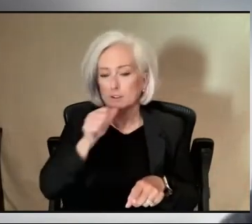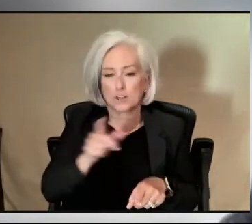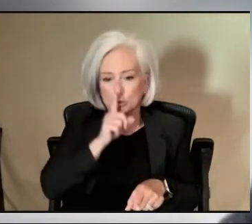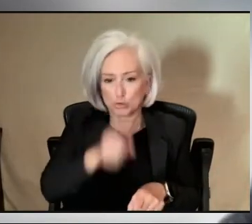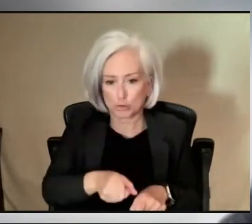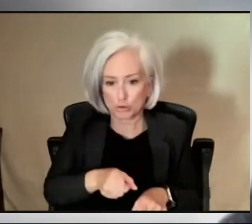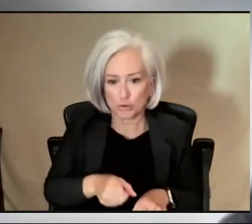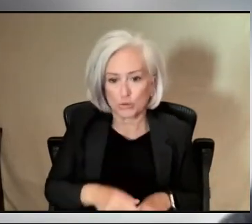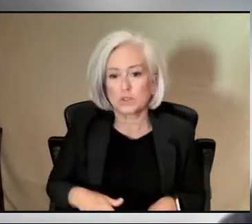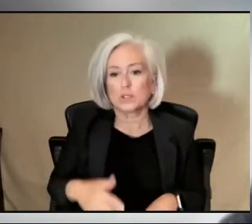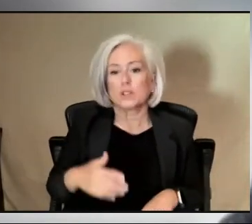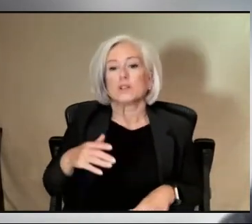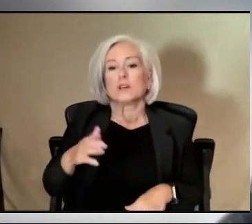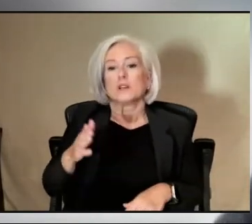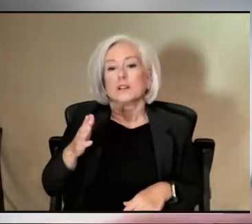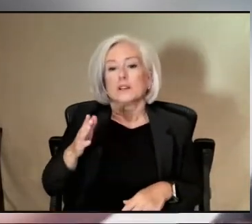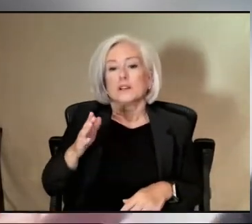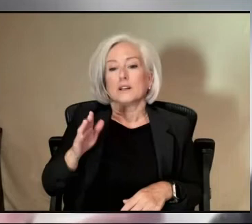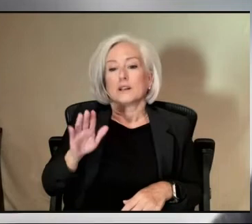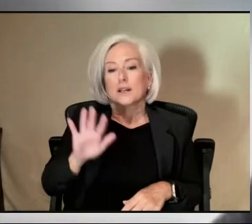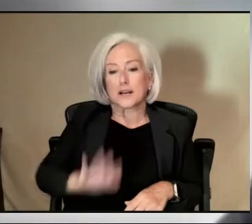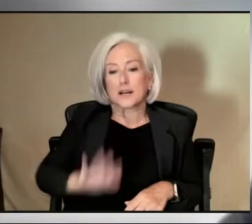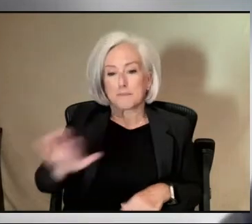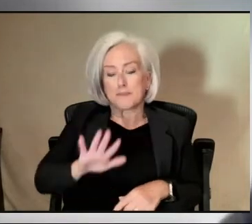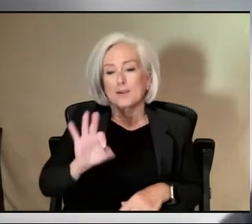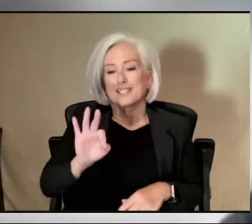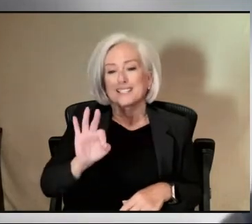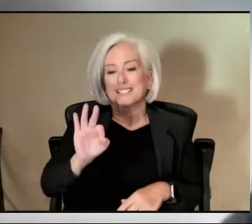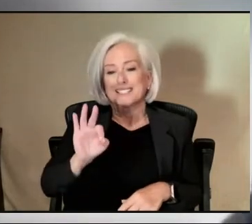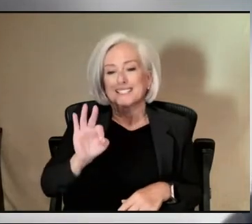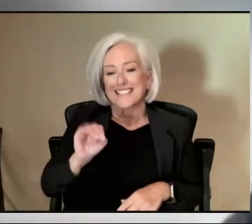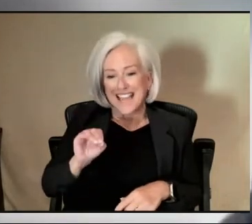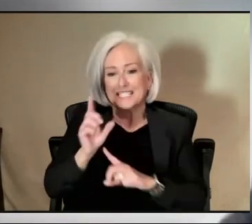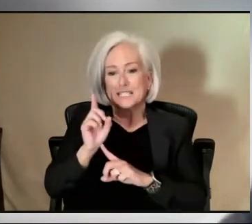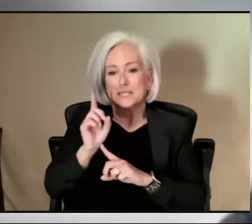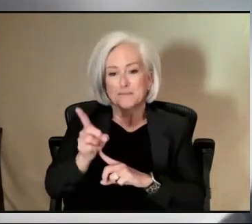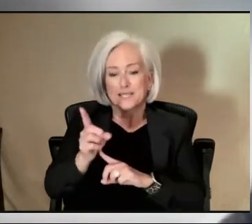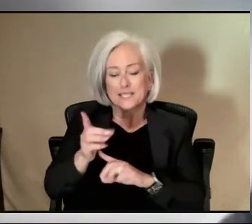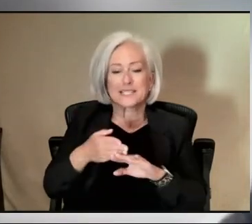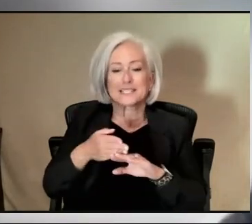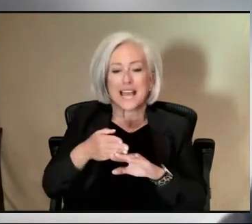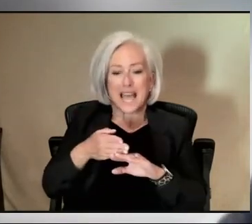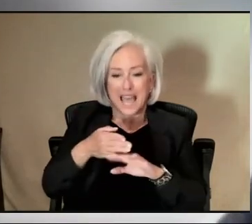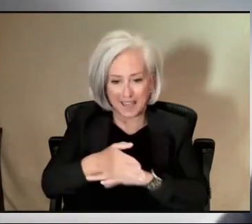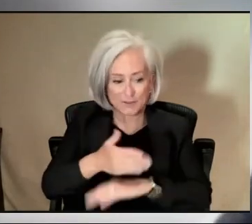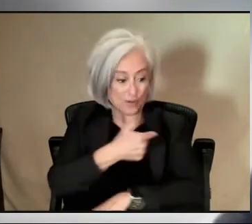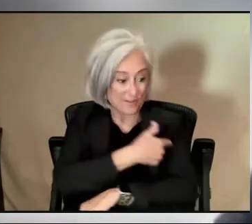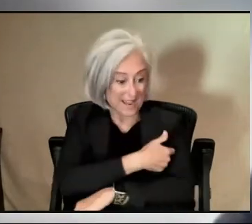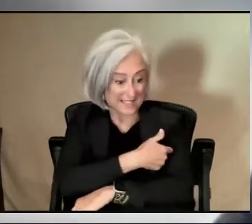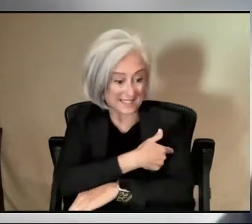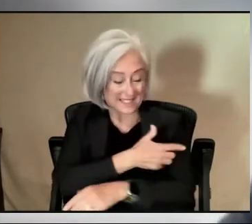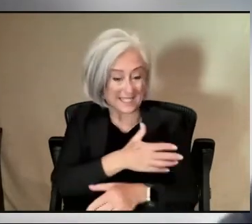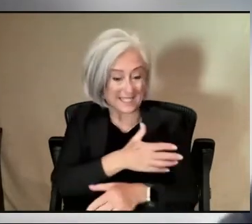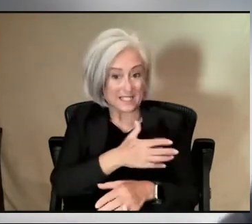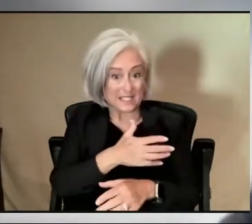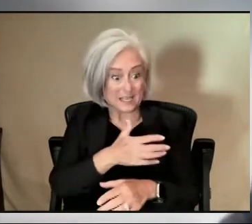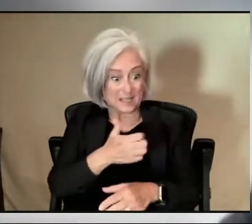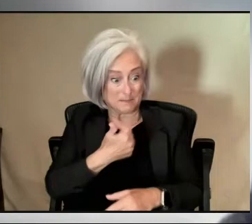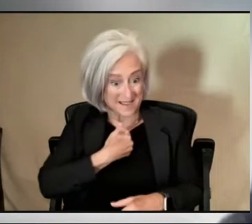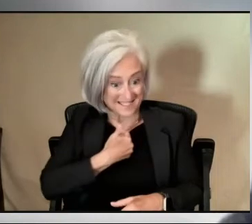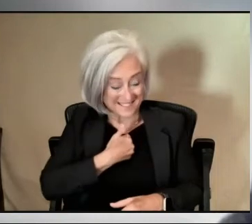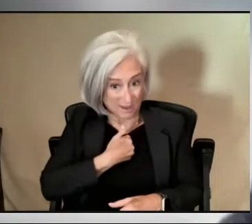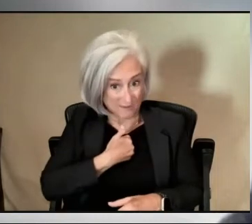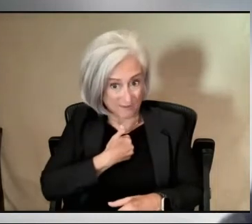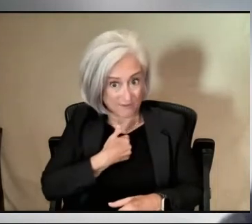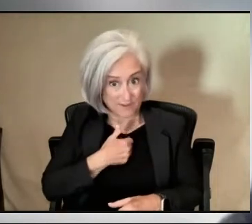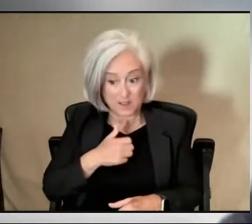minutes tinnitus or ringing in my ears. That was not recognized as a side effect at